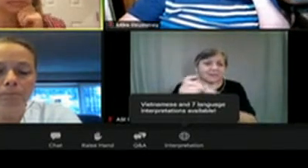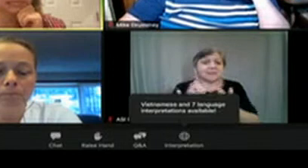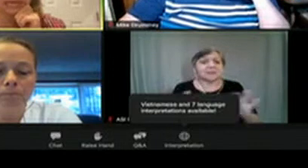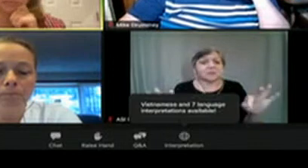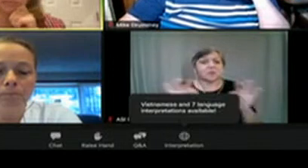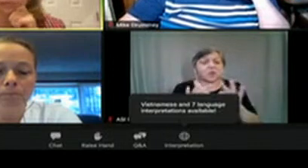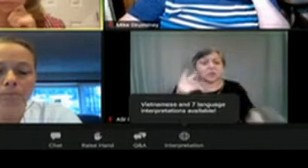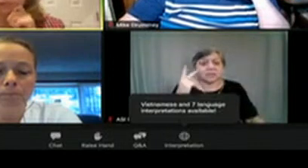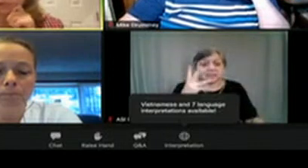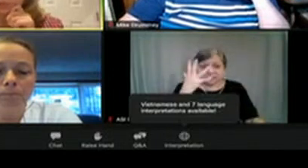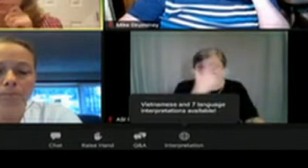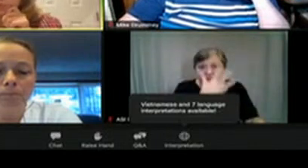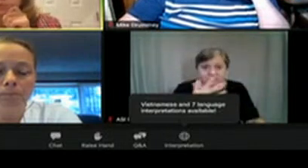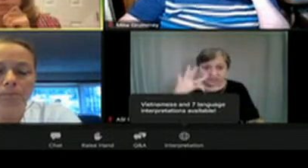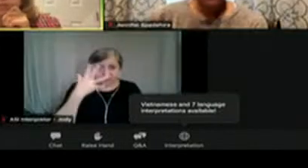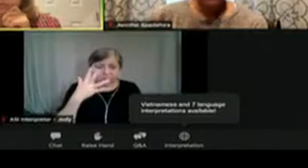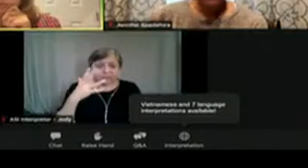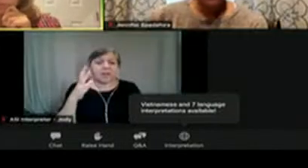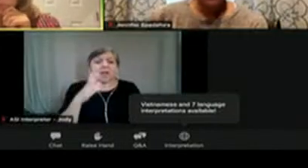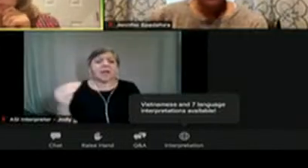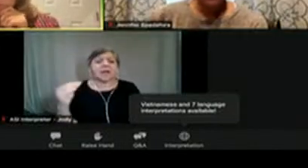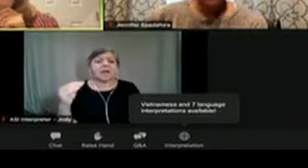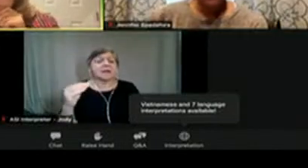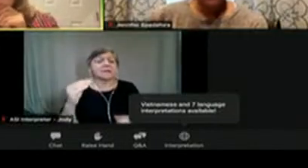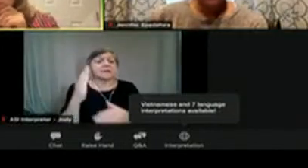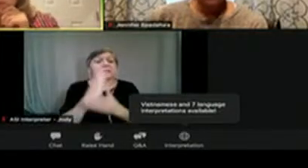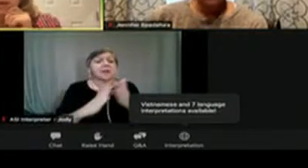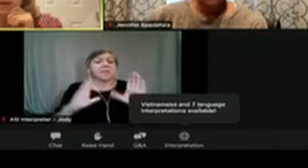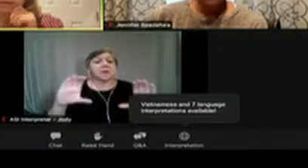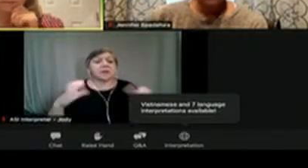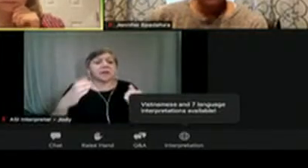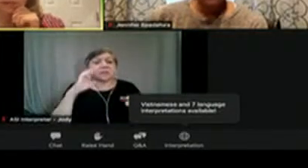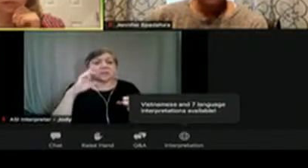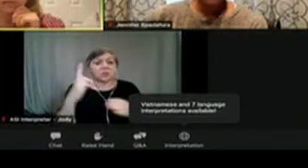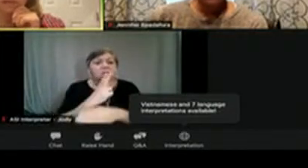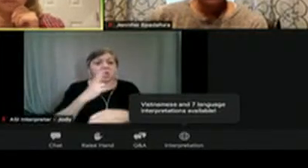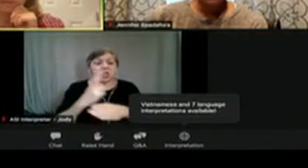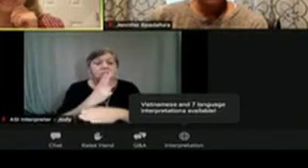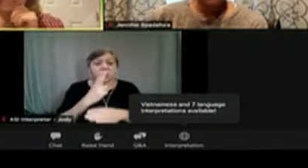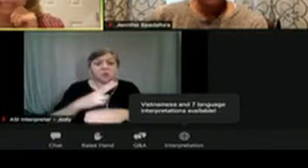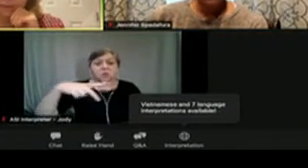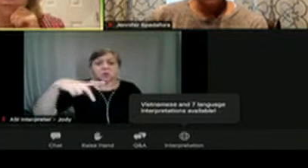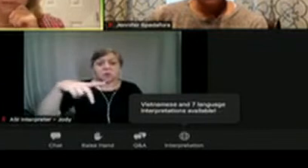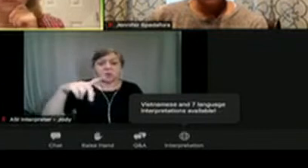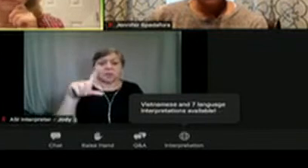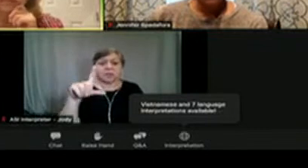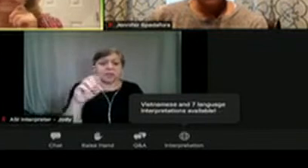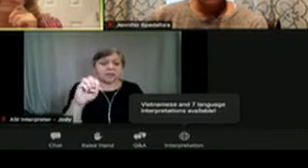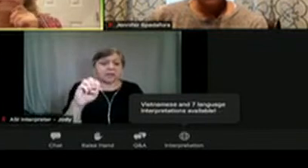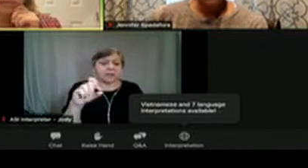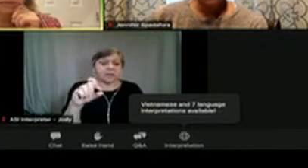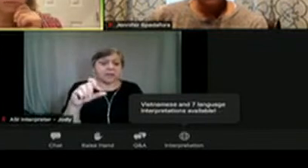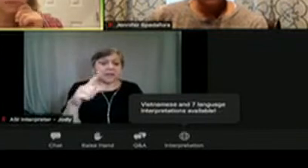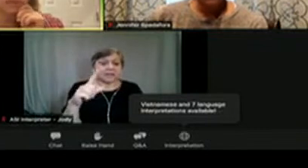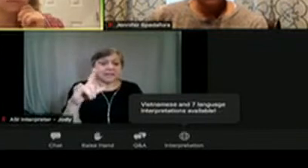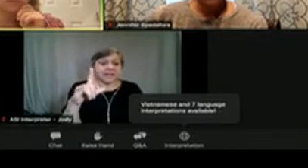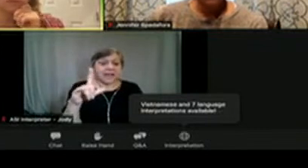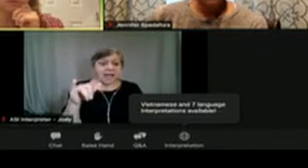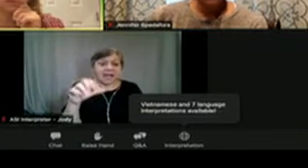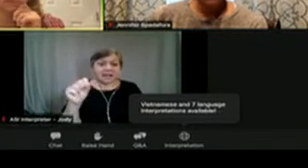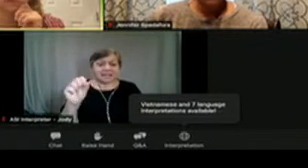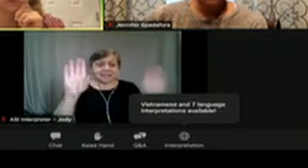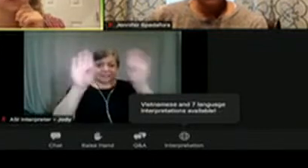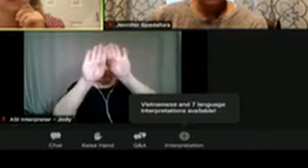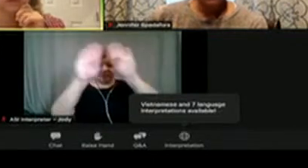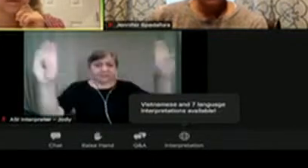have plexiglass, we would deploy it to those classrooms too. Try to keep everybody safe, but at the same time to be able